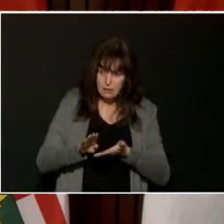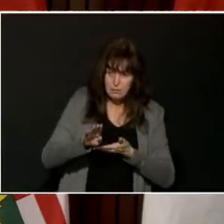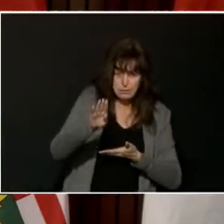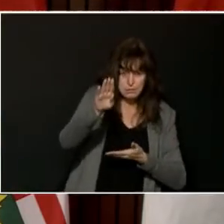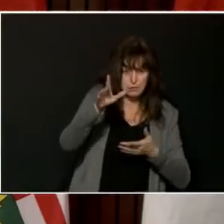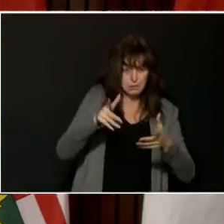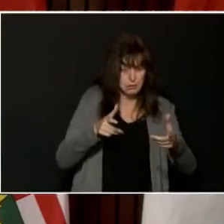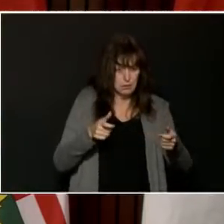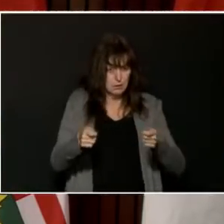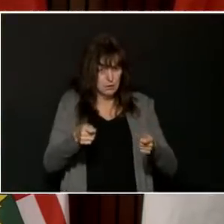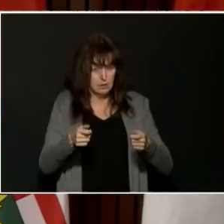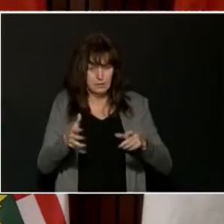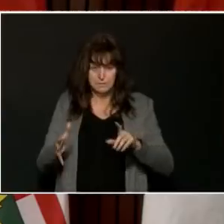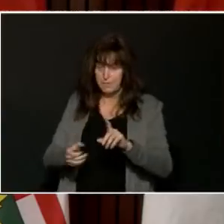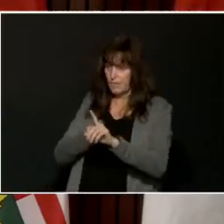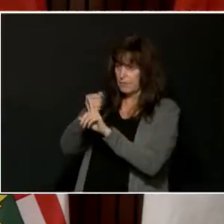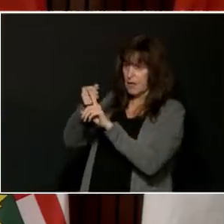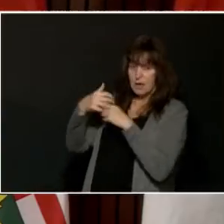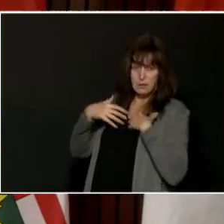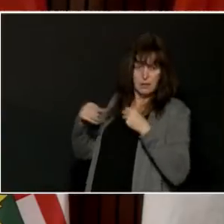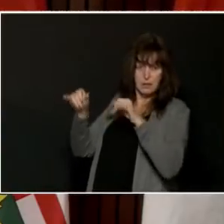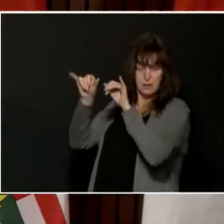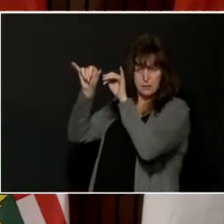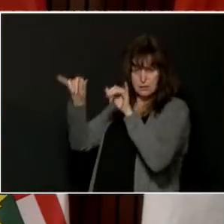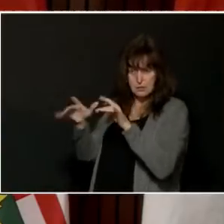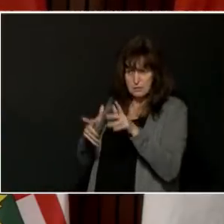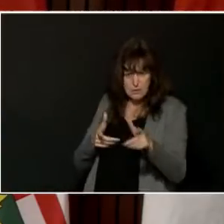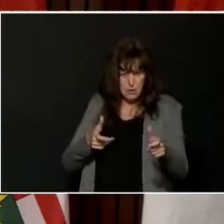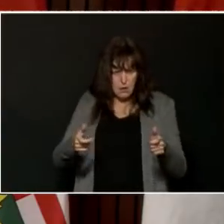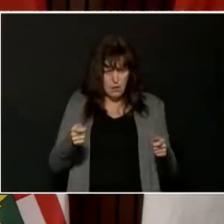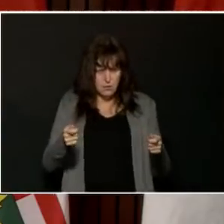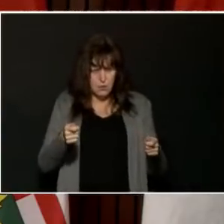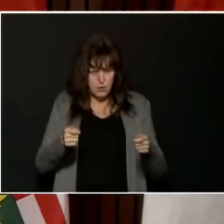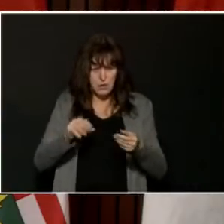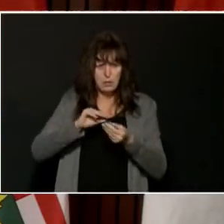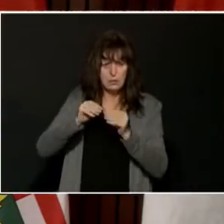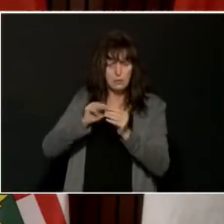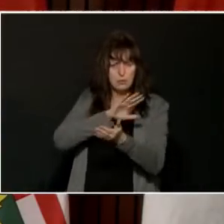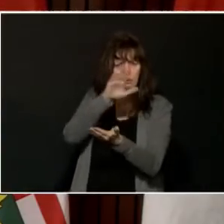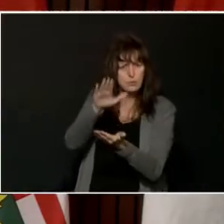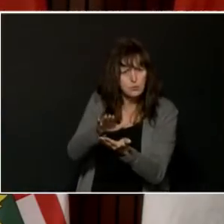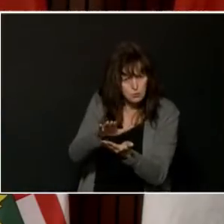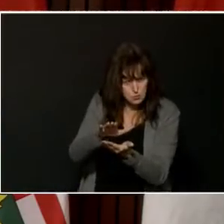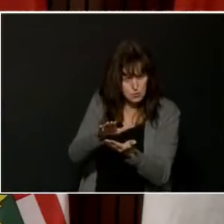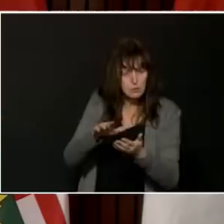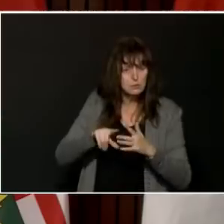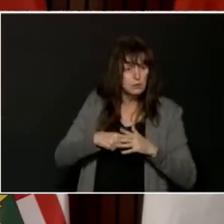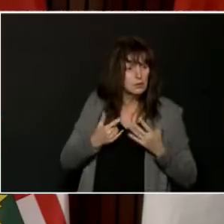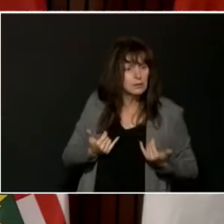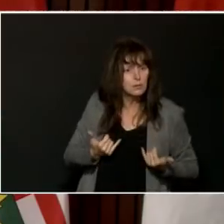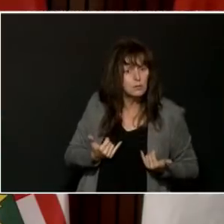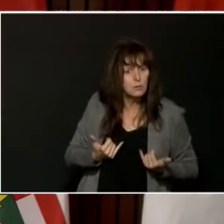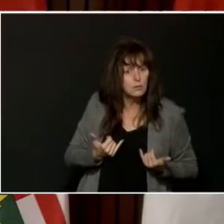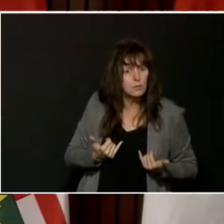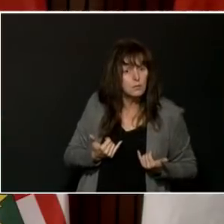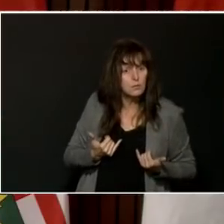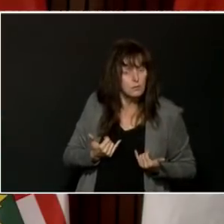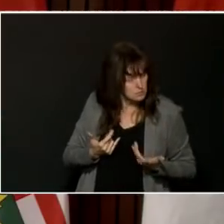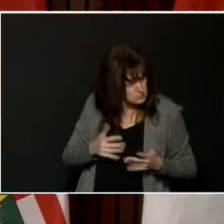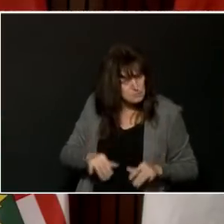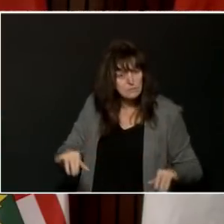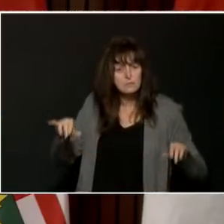on the health and health system, you have to reduce capacity, and it would need to start now. Because of the speed with which it